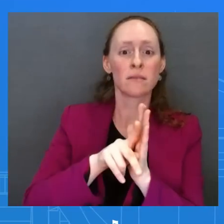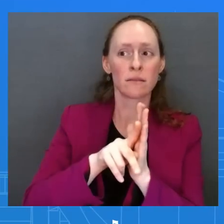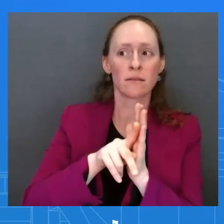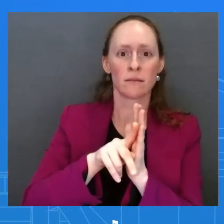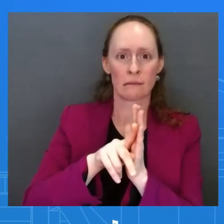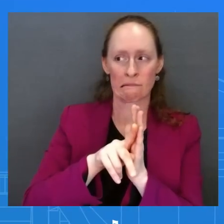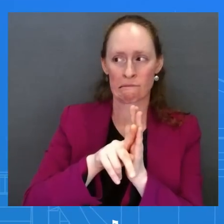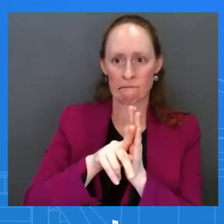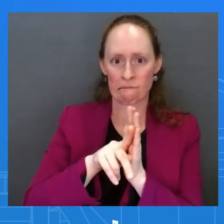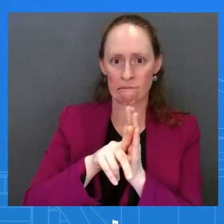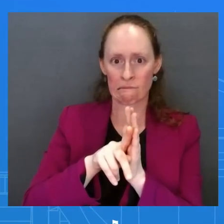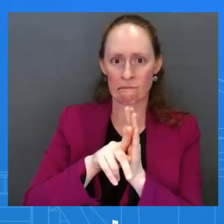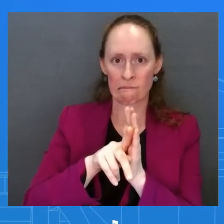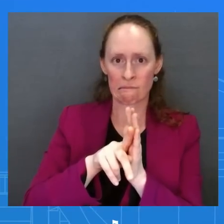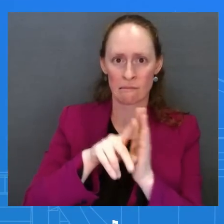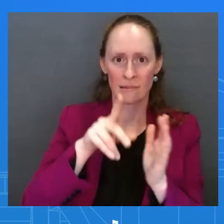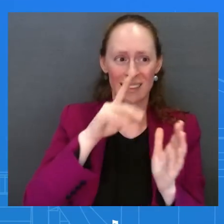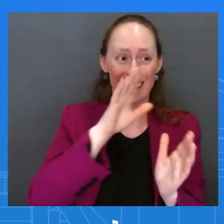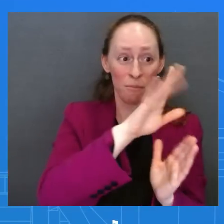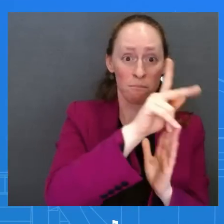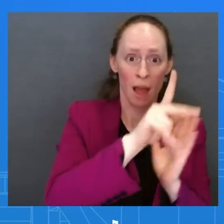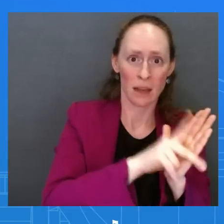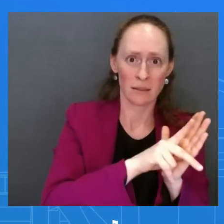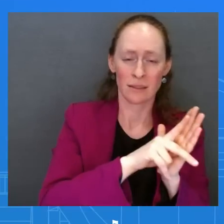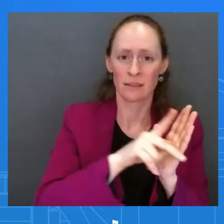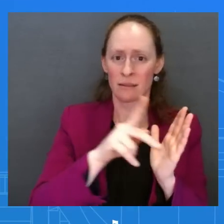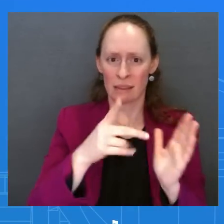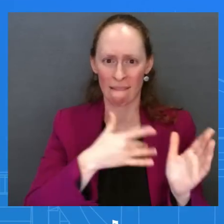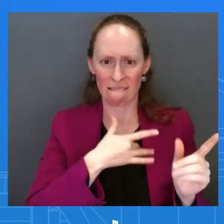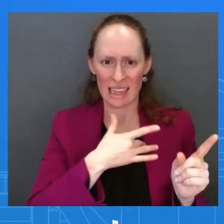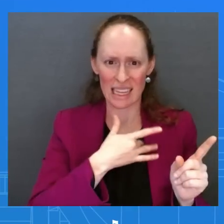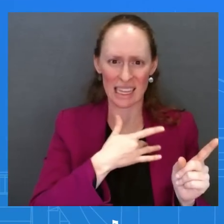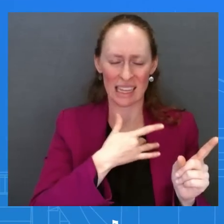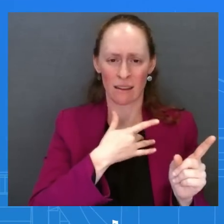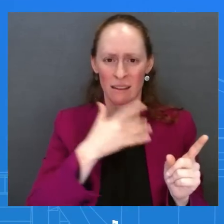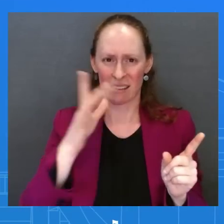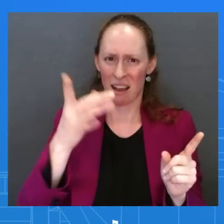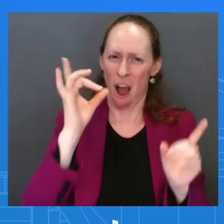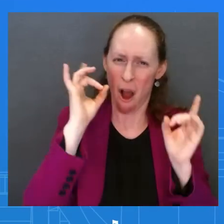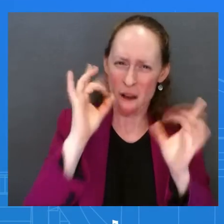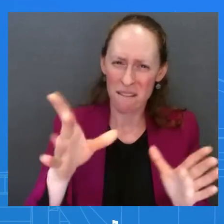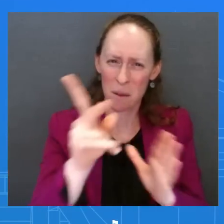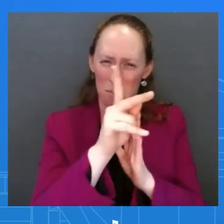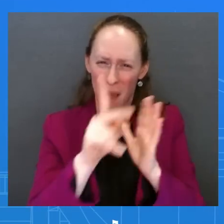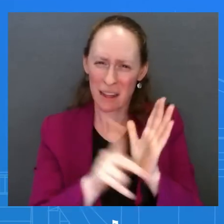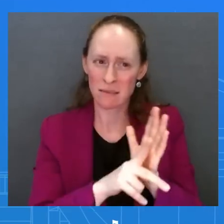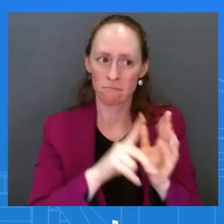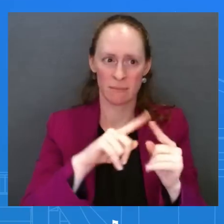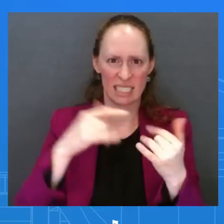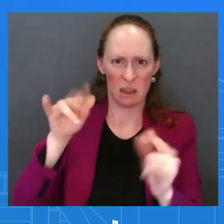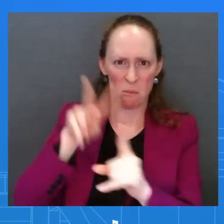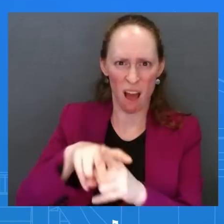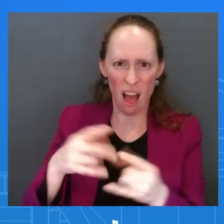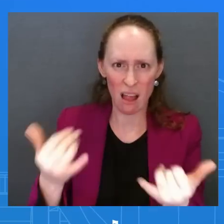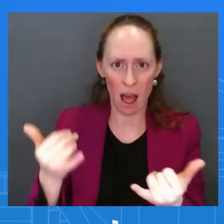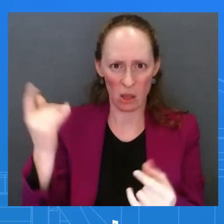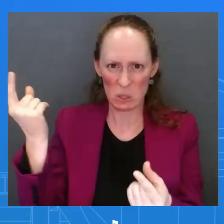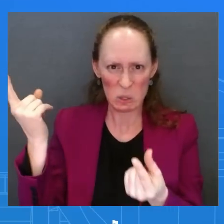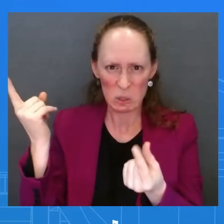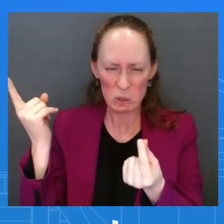said that Trump administration's family separation policy was abhorrent, it was unconscionable,